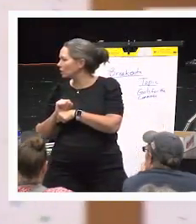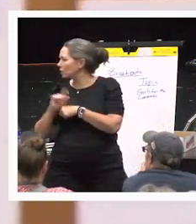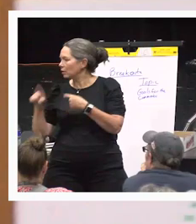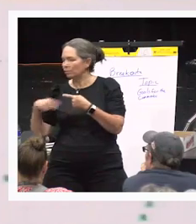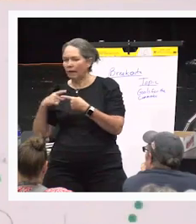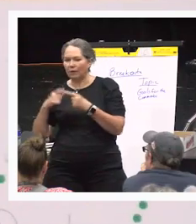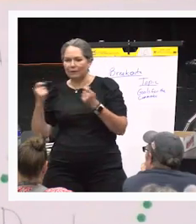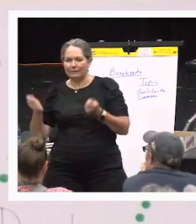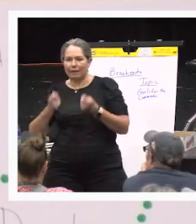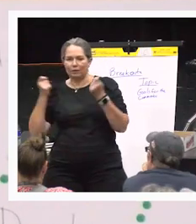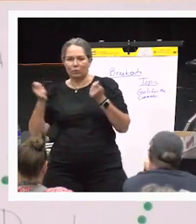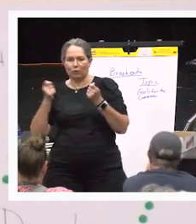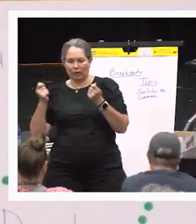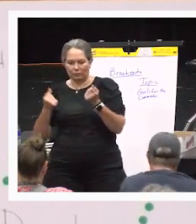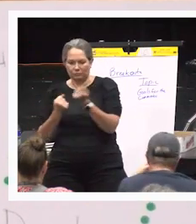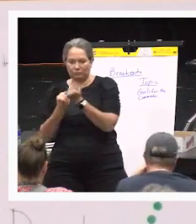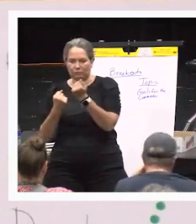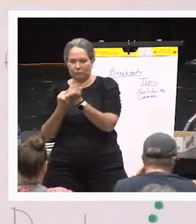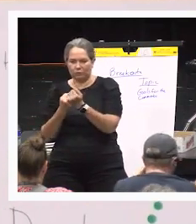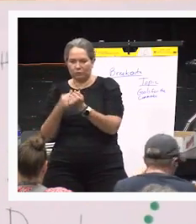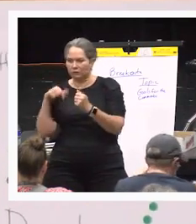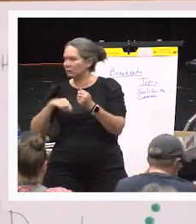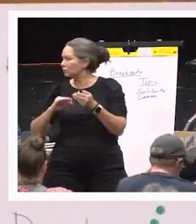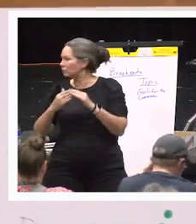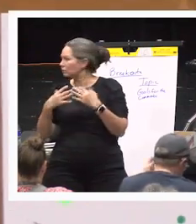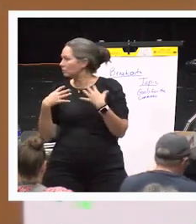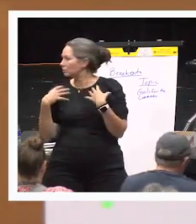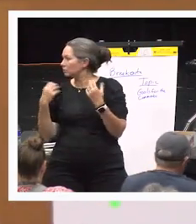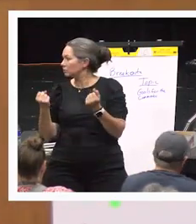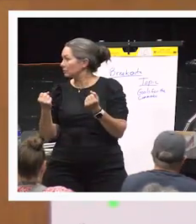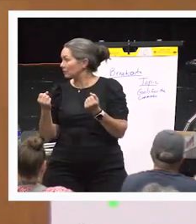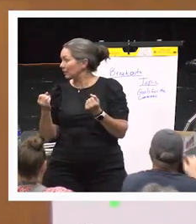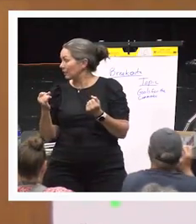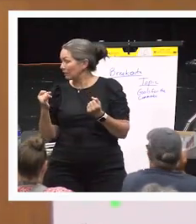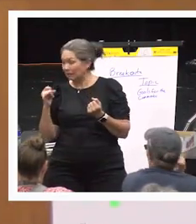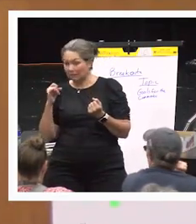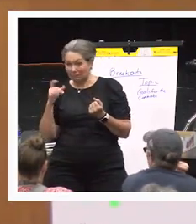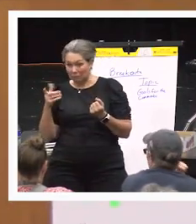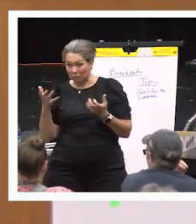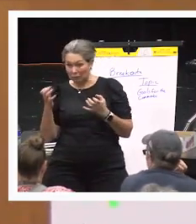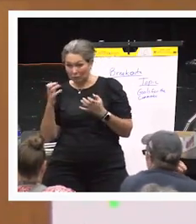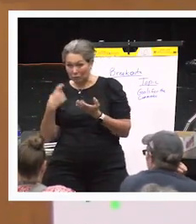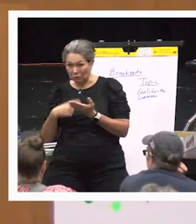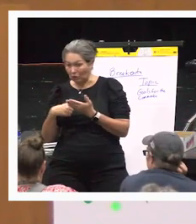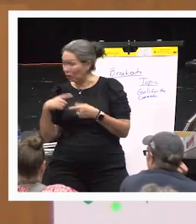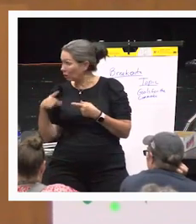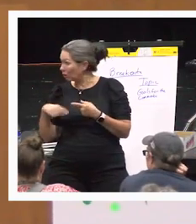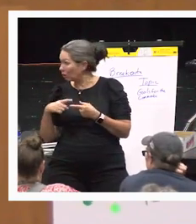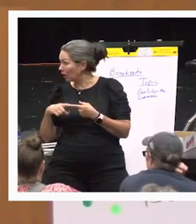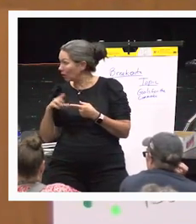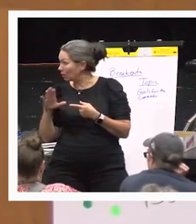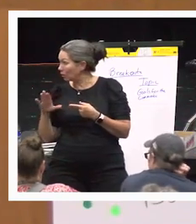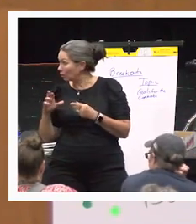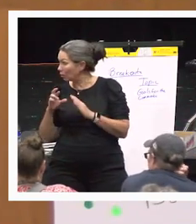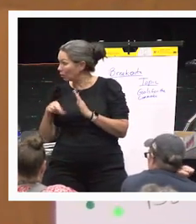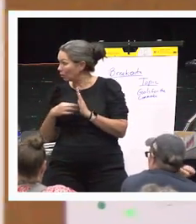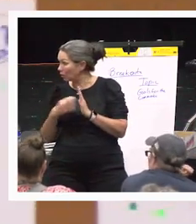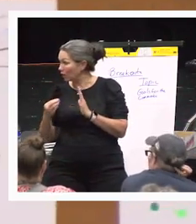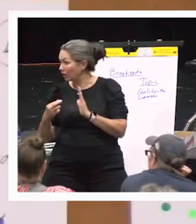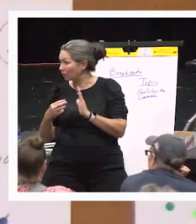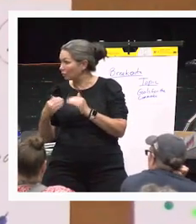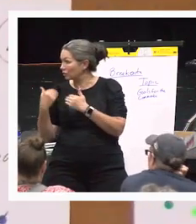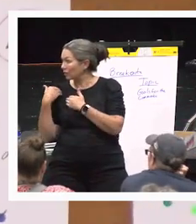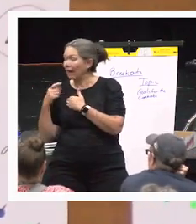celebrating and boosting downtown recovery. Does anyone want to talk about any of these in terms of their roles and responsibilities? I think we